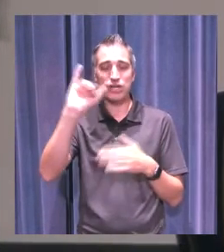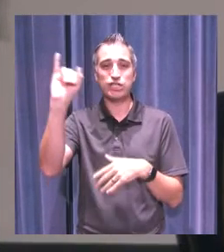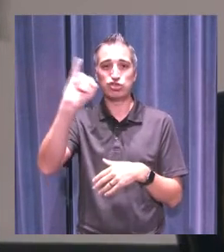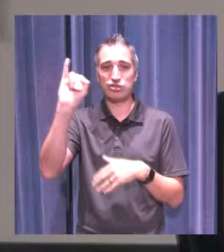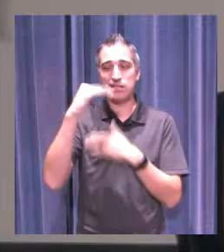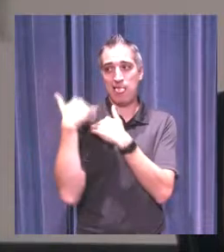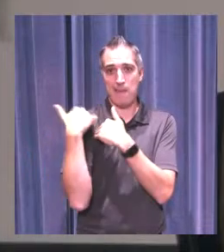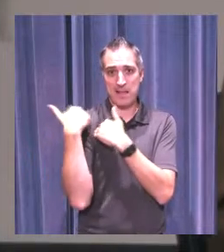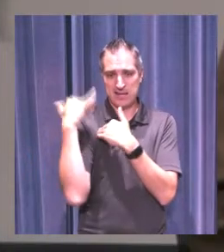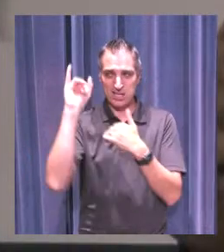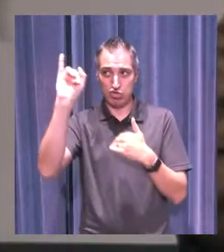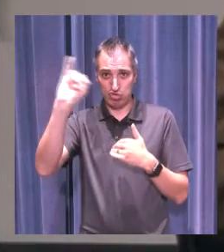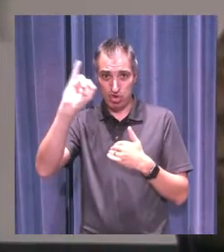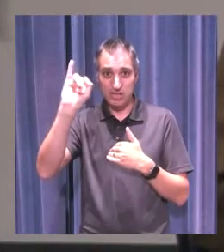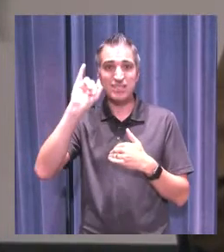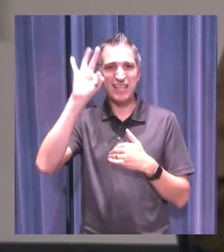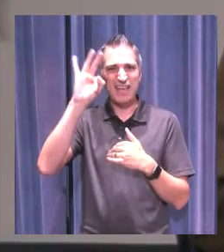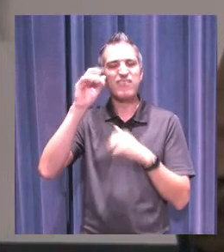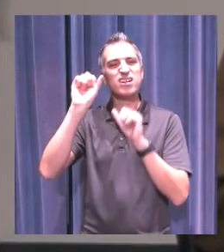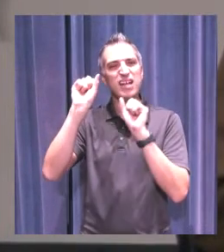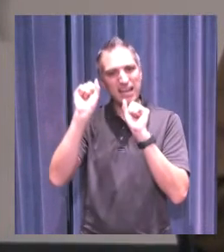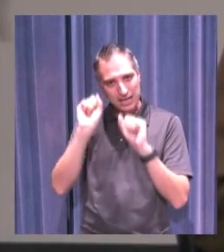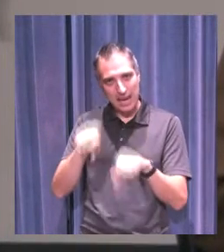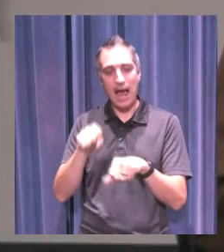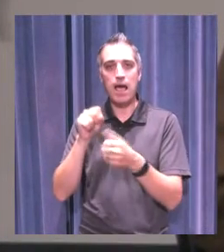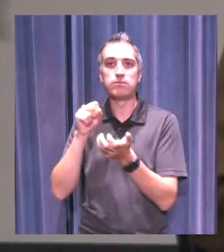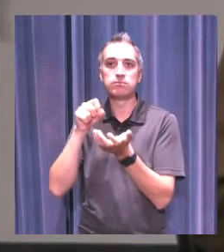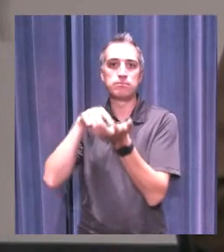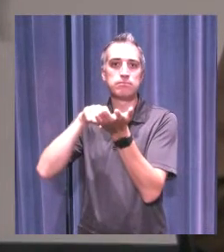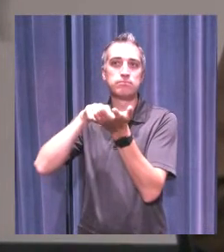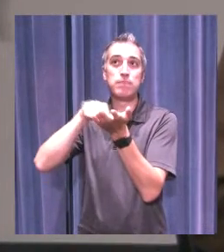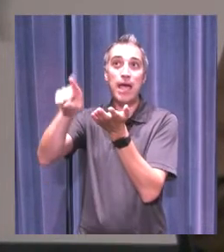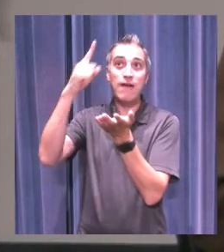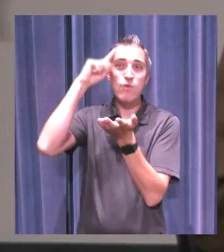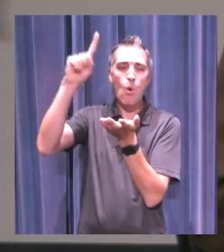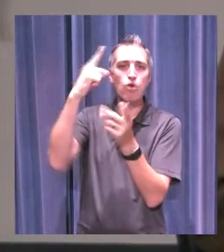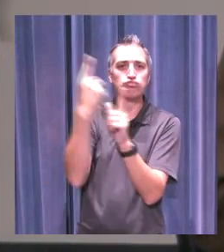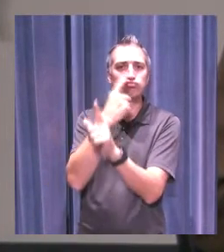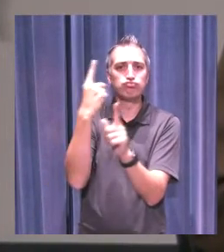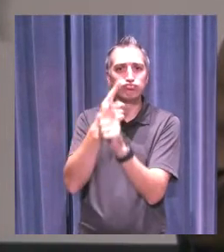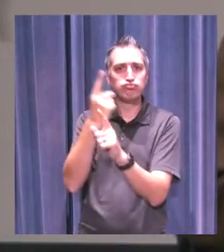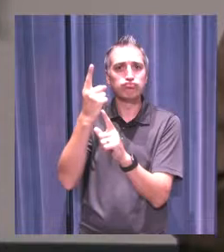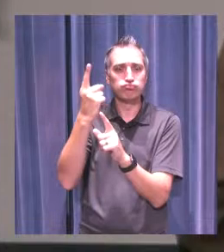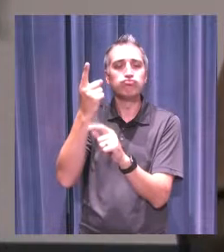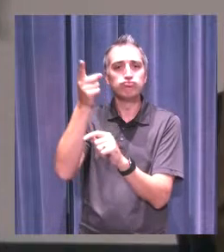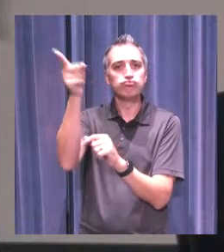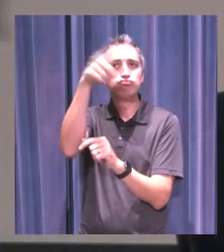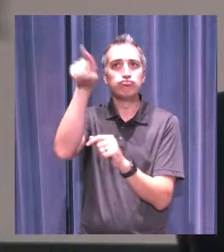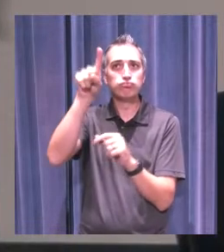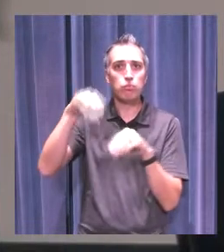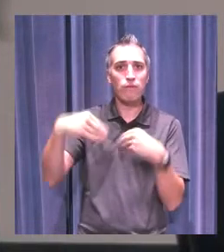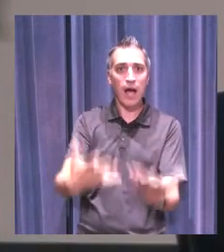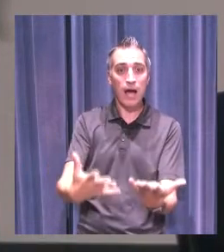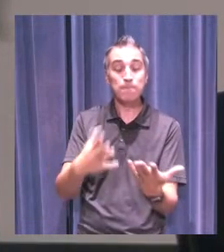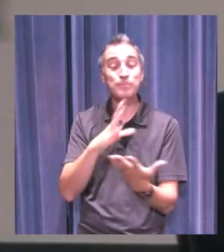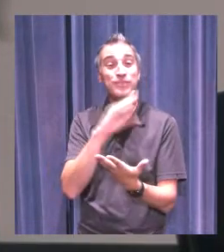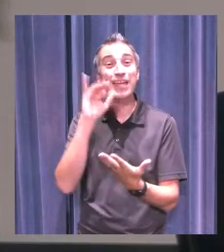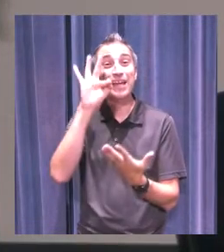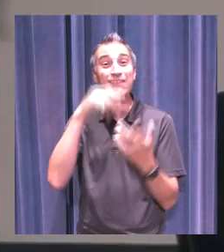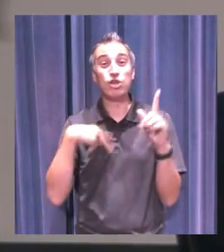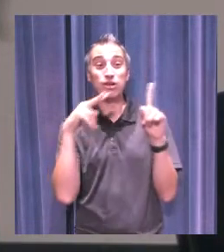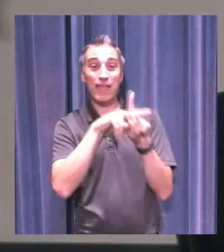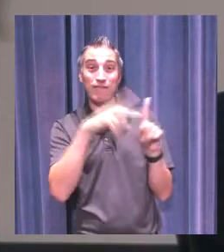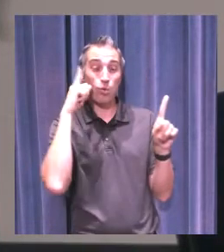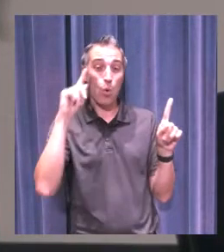such insurance is available at commercially reasonable rates, and or in the event that claims are made against Dr.